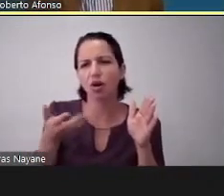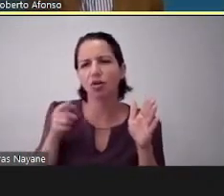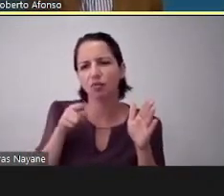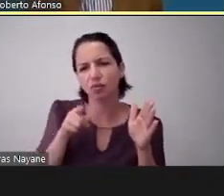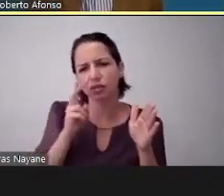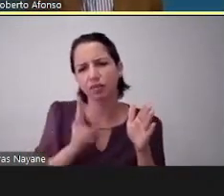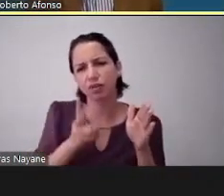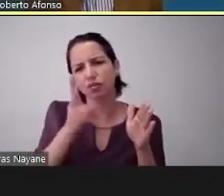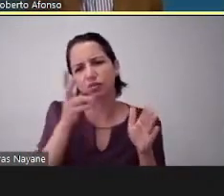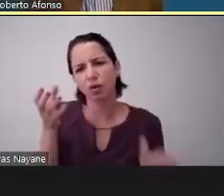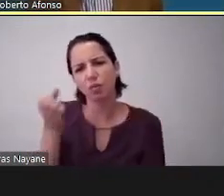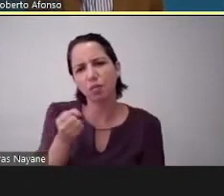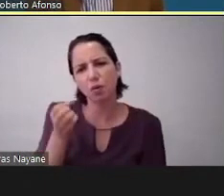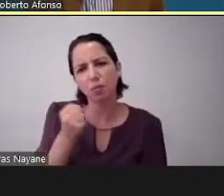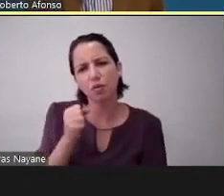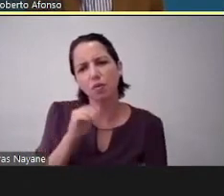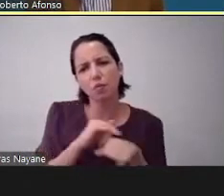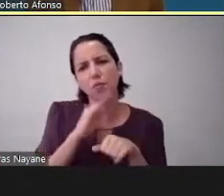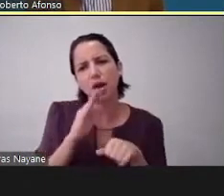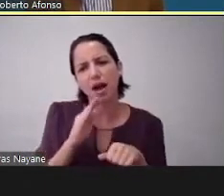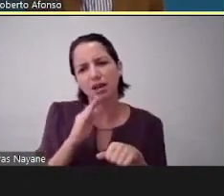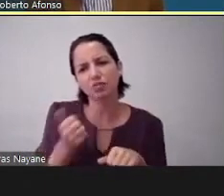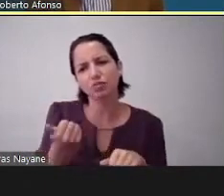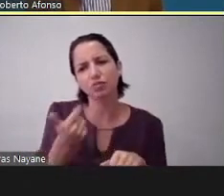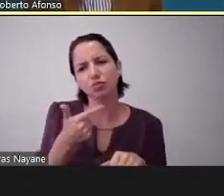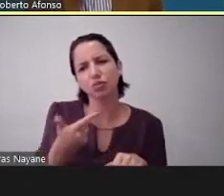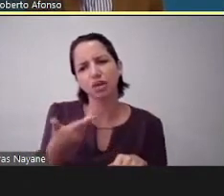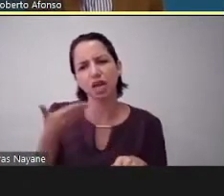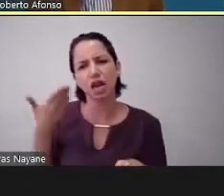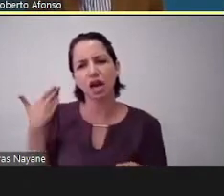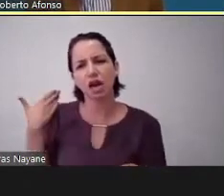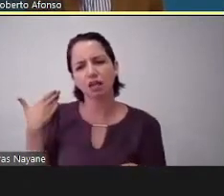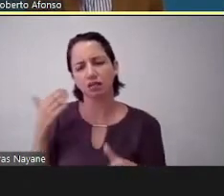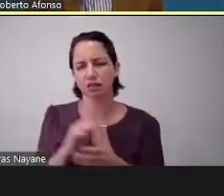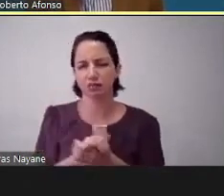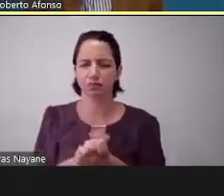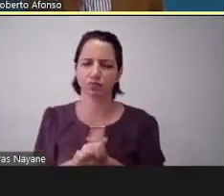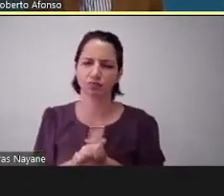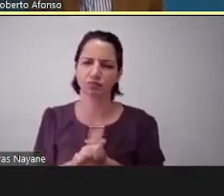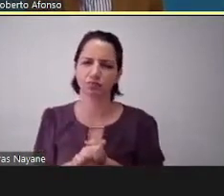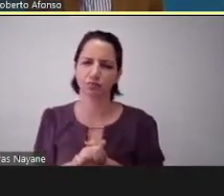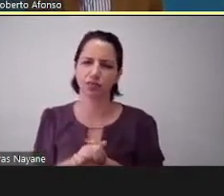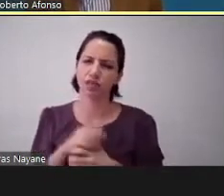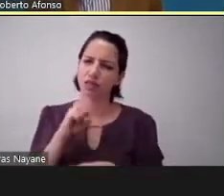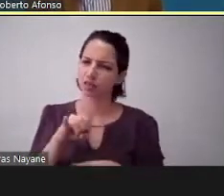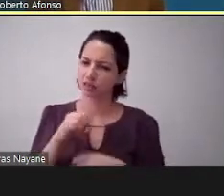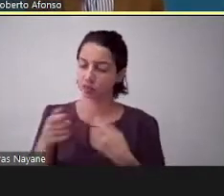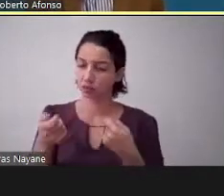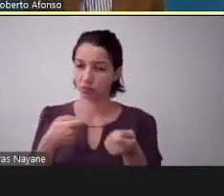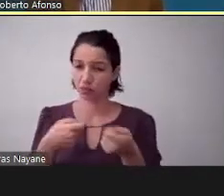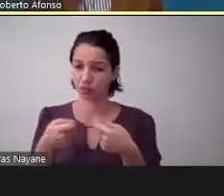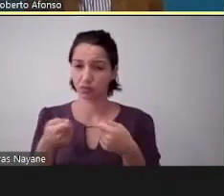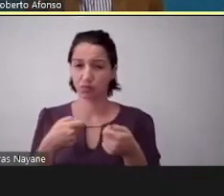you can save more than you had before. This phenomenon